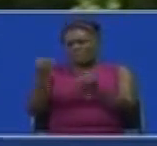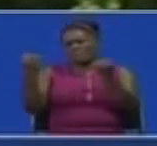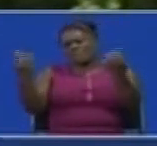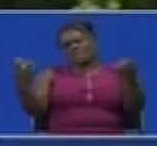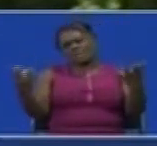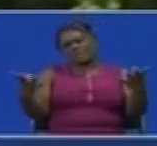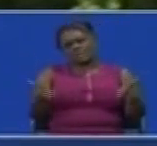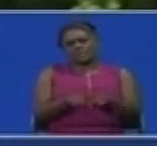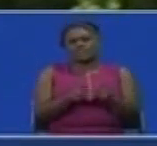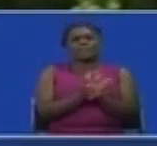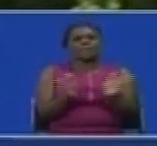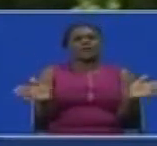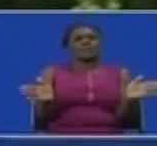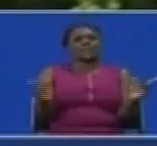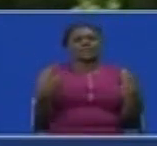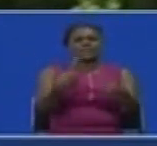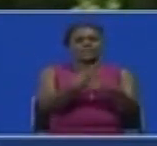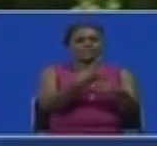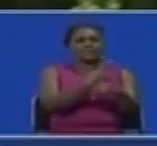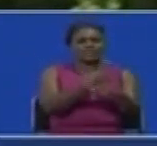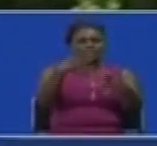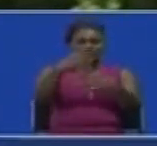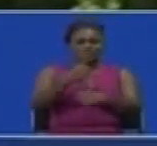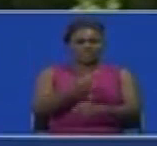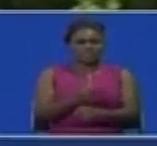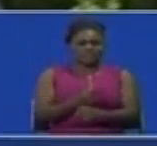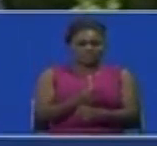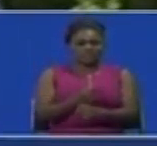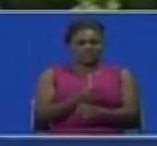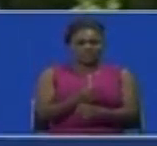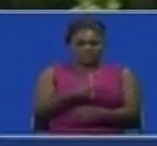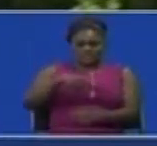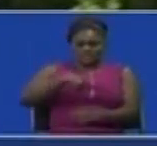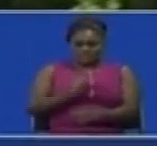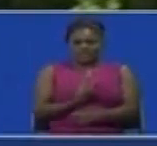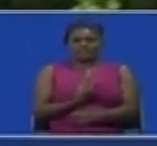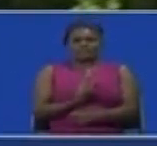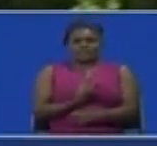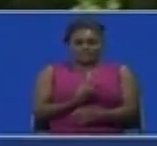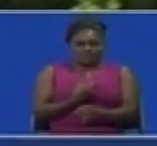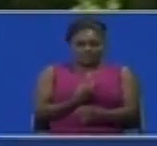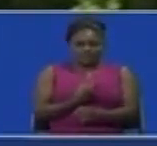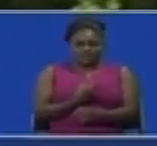plus Mwananchi from different organizations, and we are all, we ourselves are faith-based.